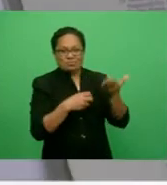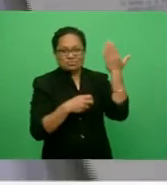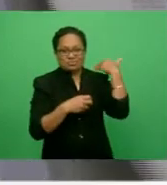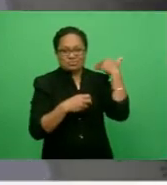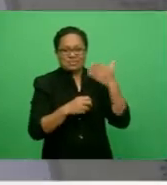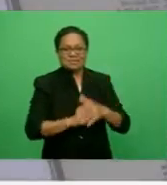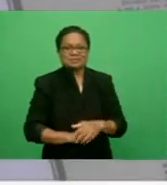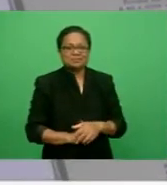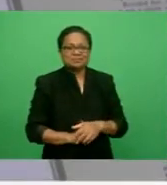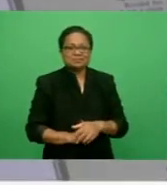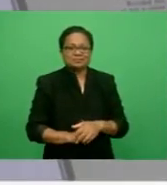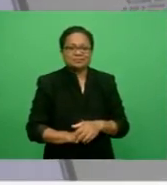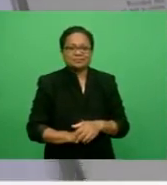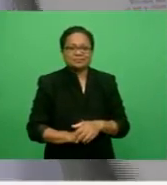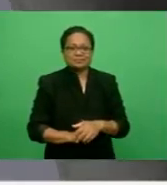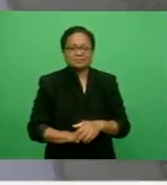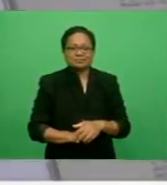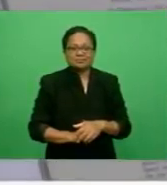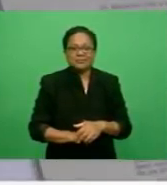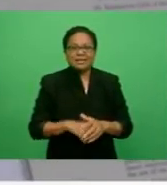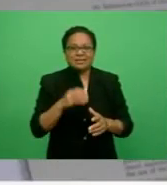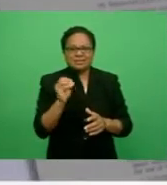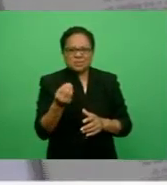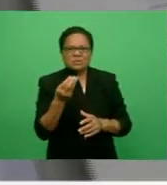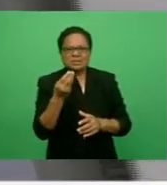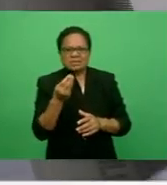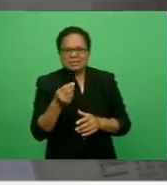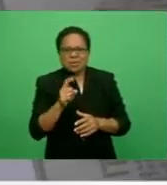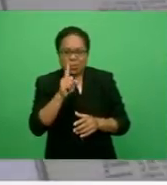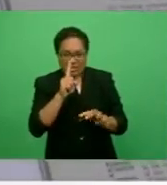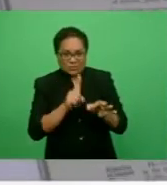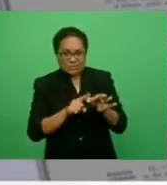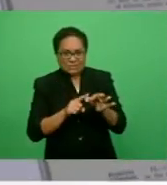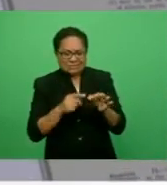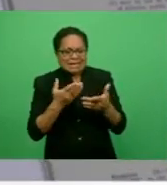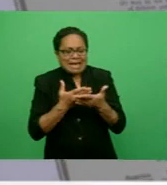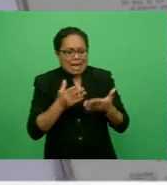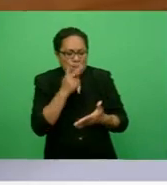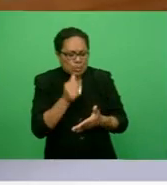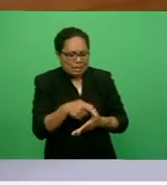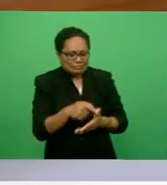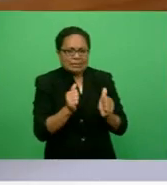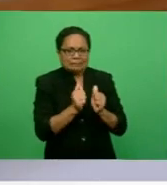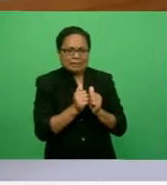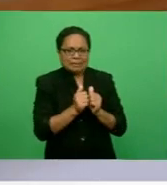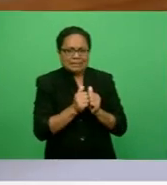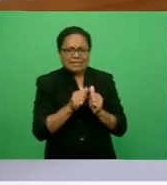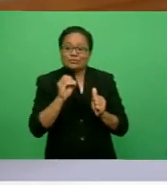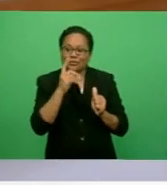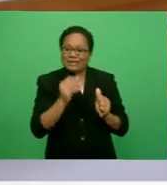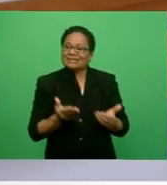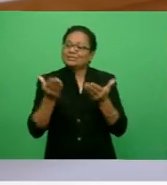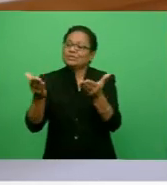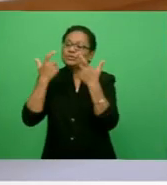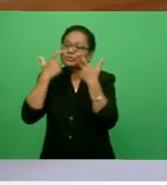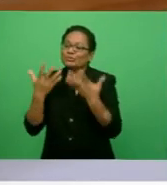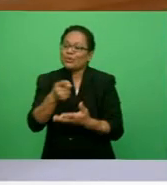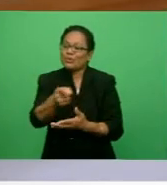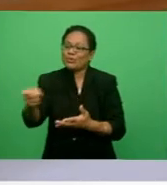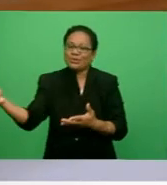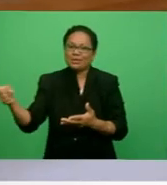One might question the longevity of these valuable pieces of papers for public access and its preservation methods.